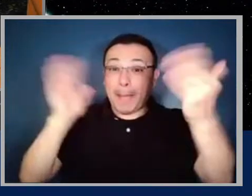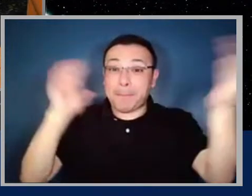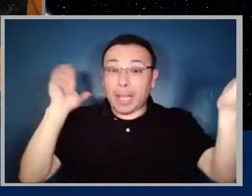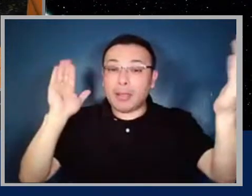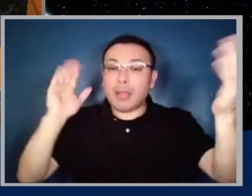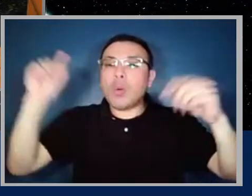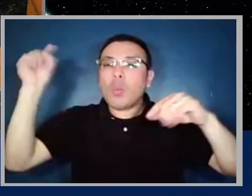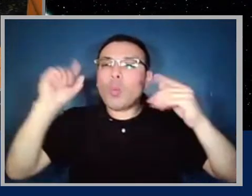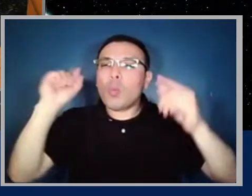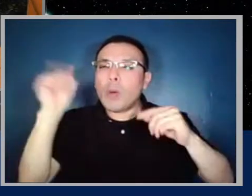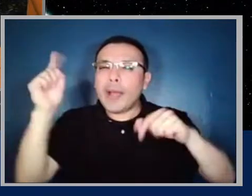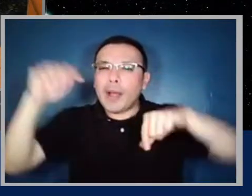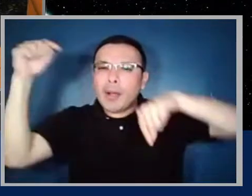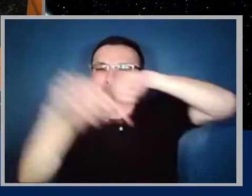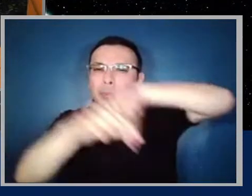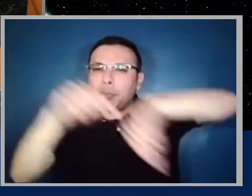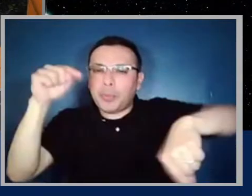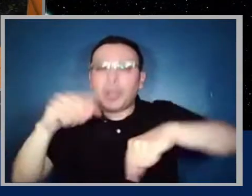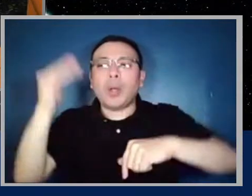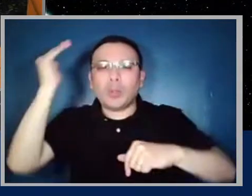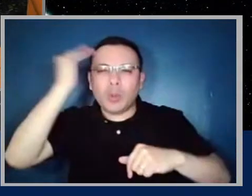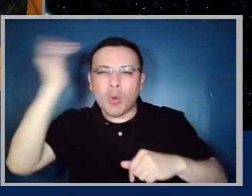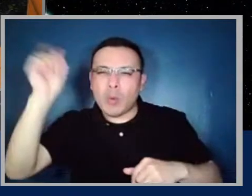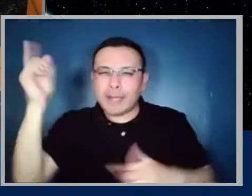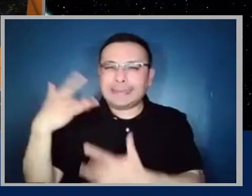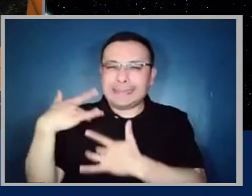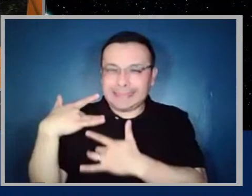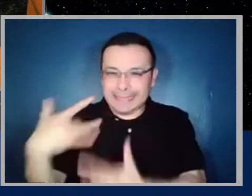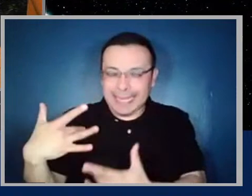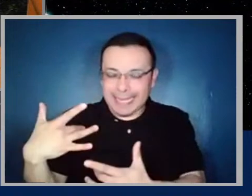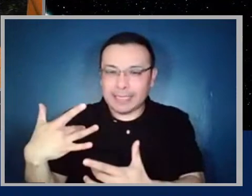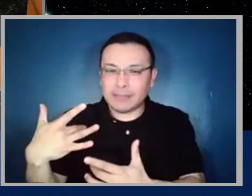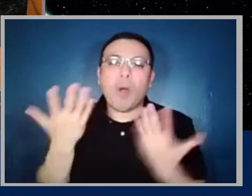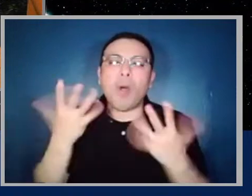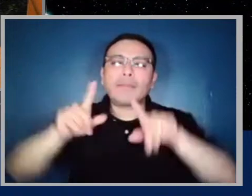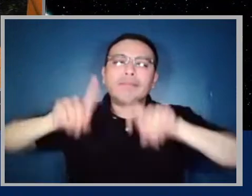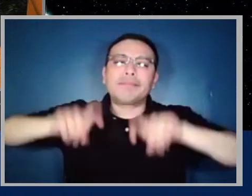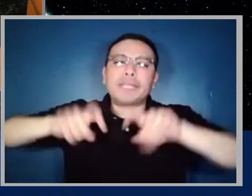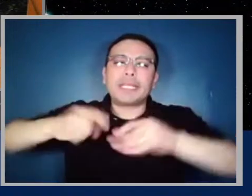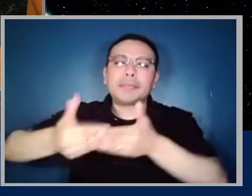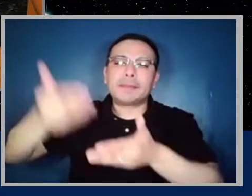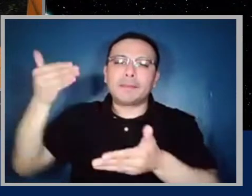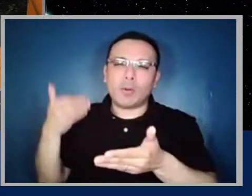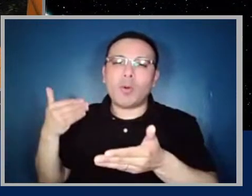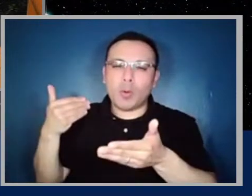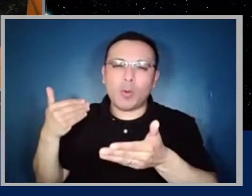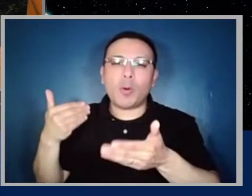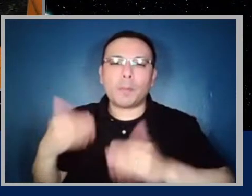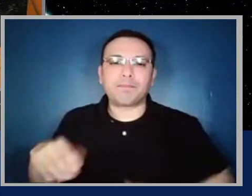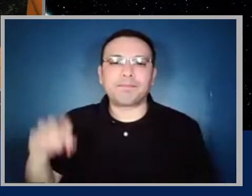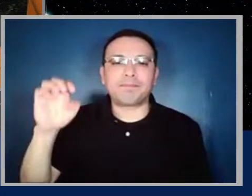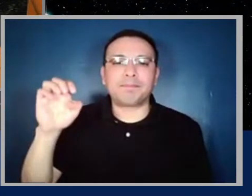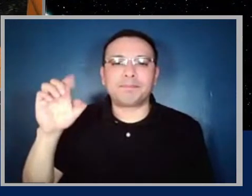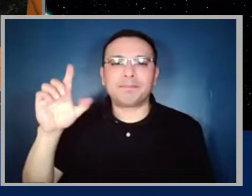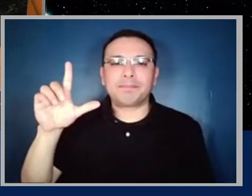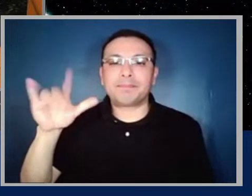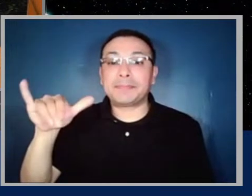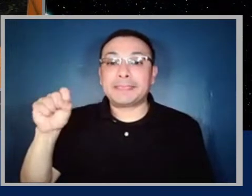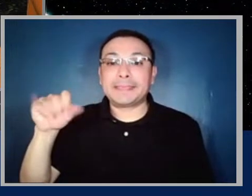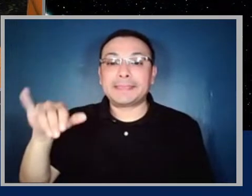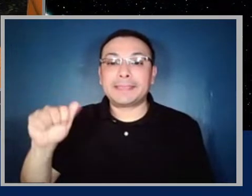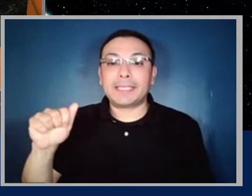based on all the drop tests that we did before the Orion capsule ever launched. So that the go. Bigfoot? There